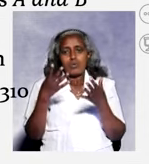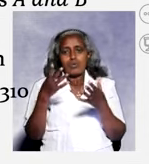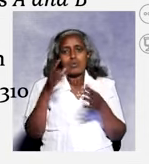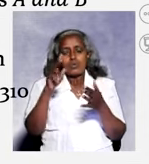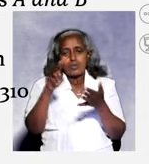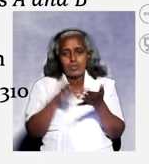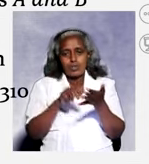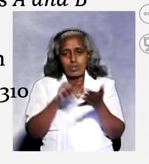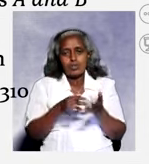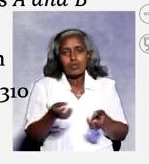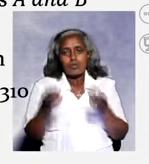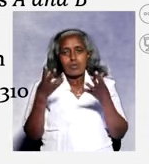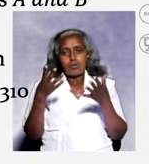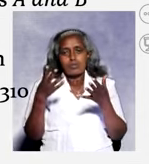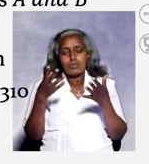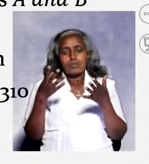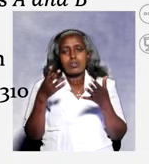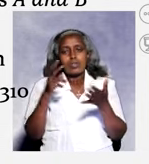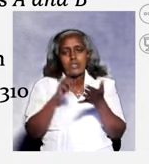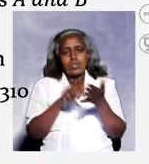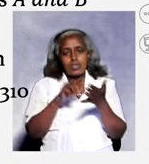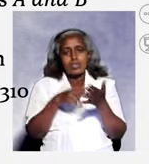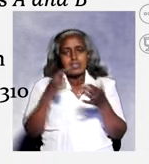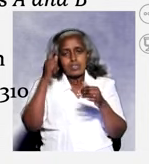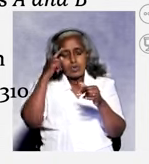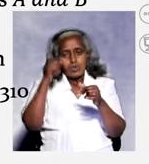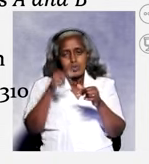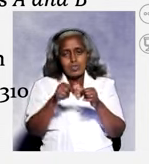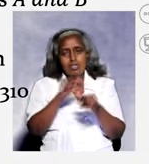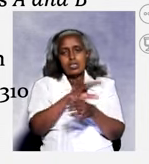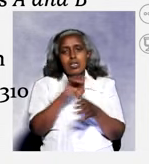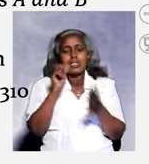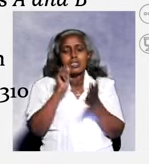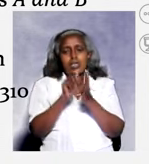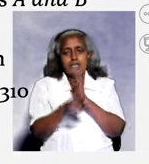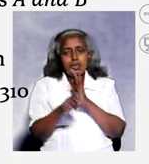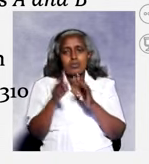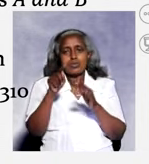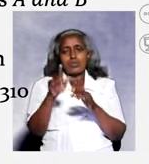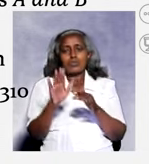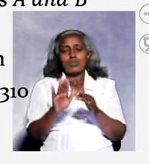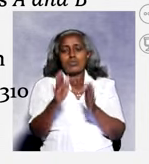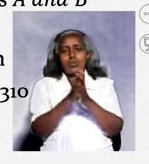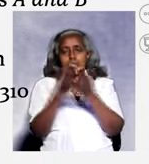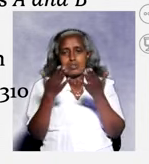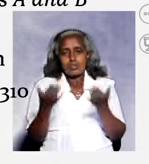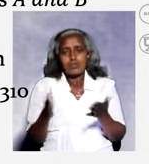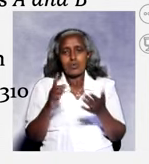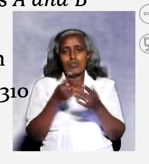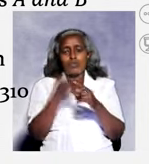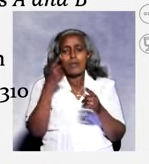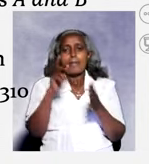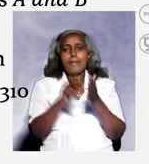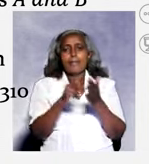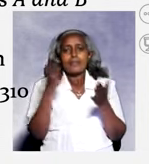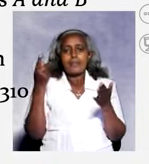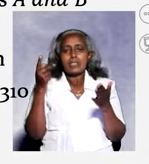have to read a lot. So read the notes and examples on your textbook from